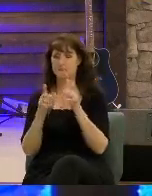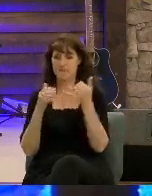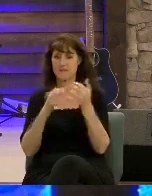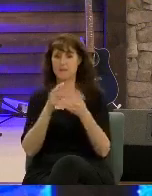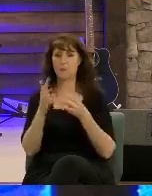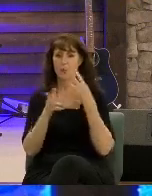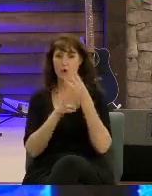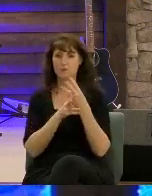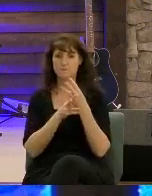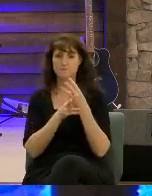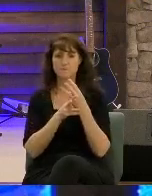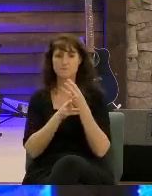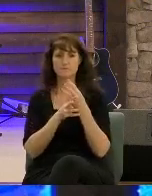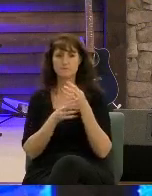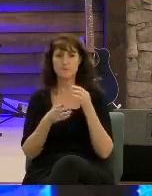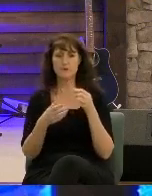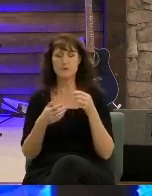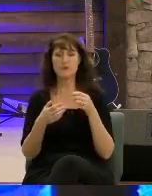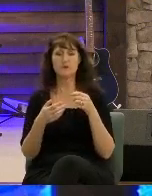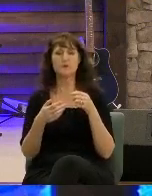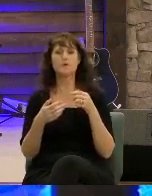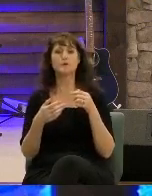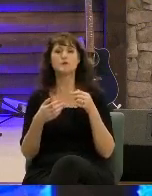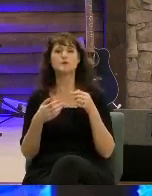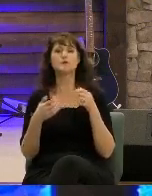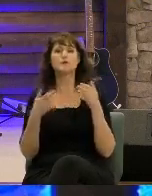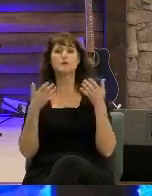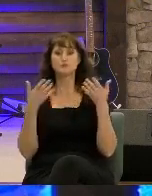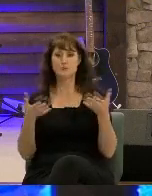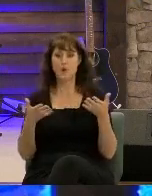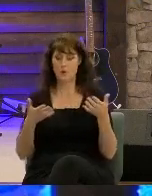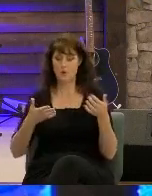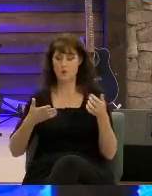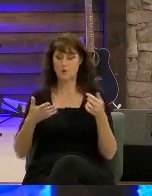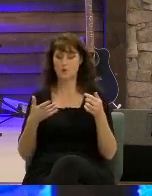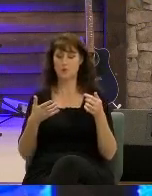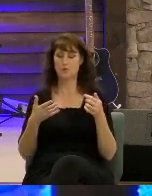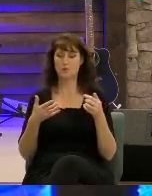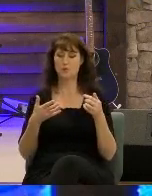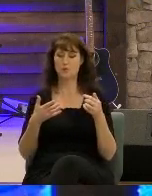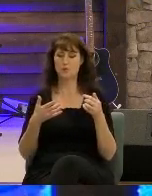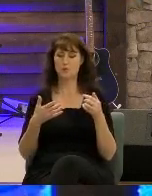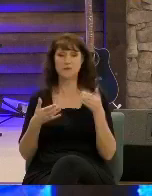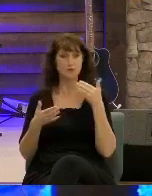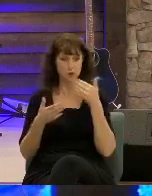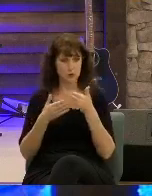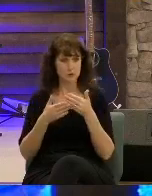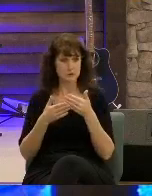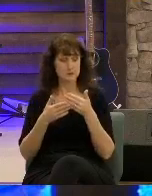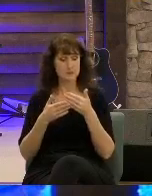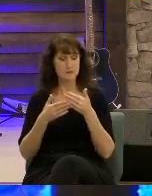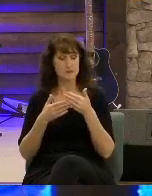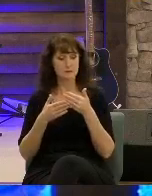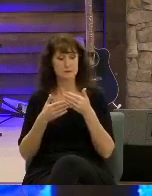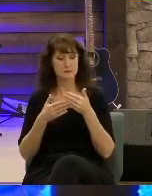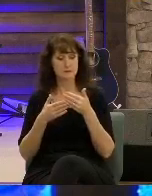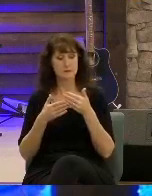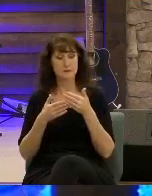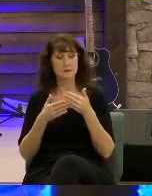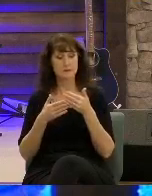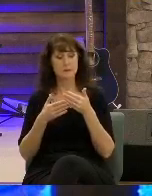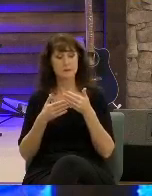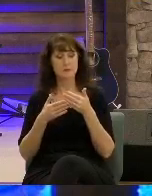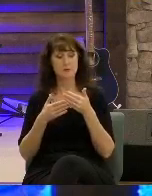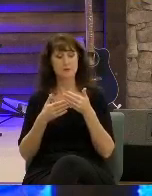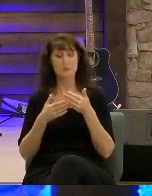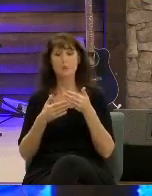world. So means are practical steps of achieving the vision, the steps that you've decided to take. You have to be